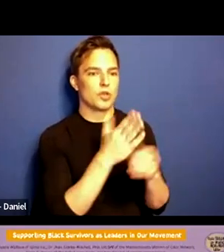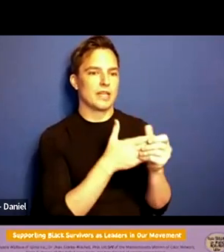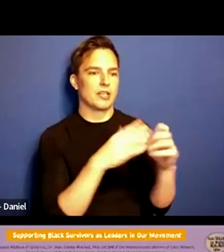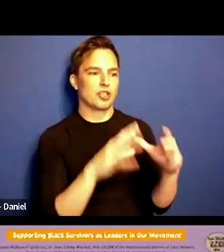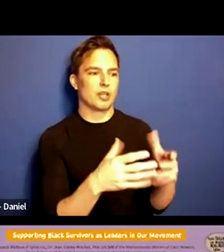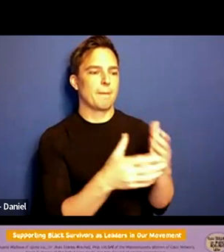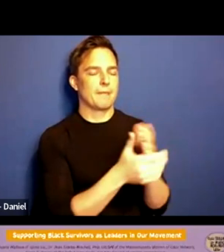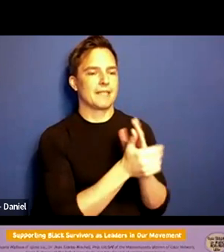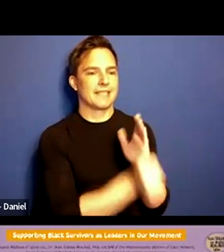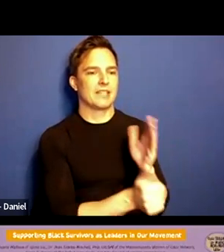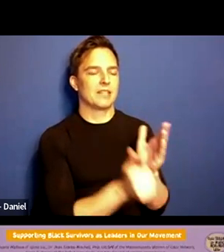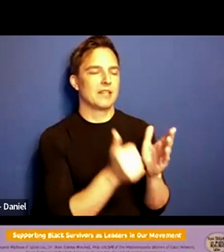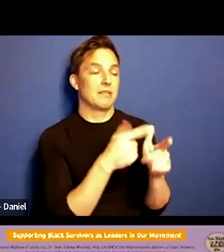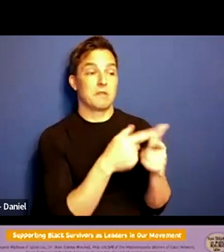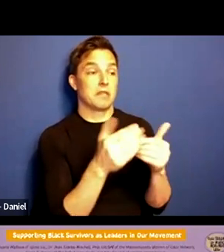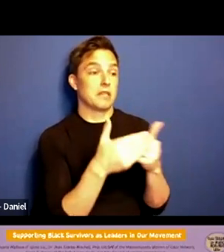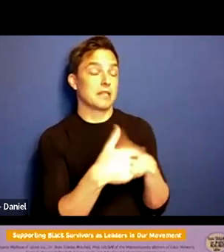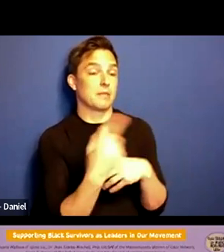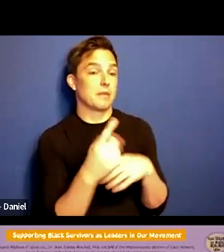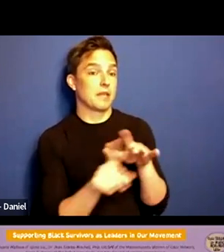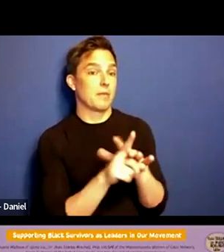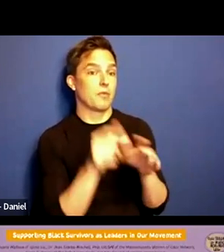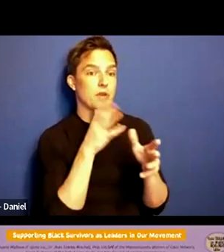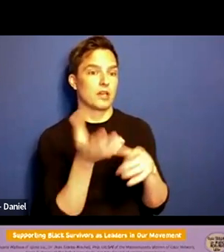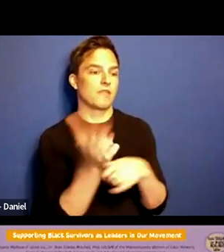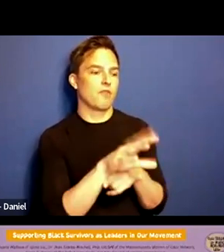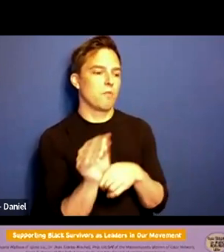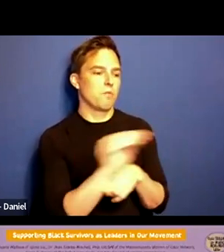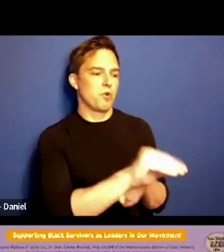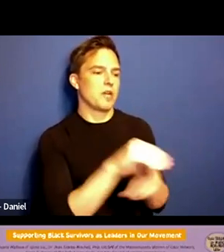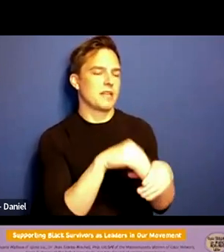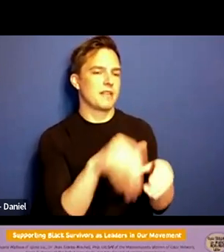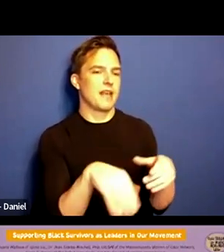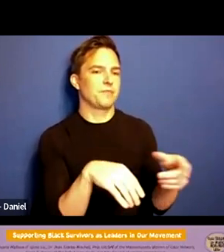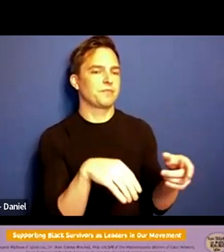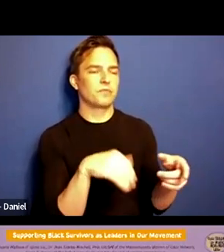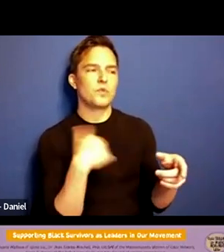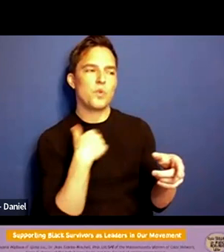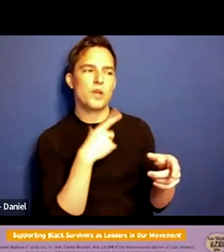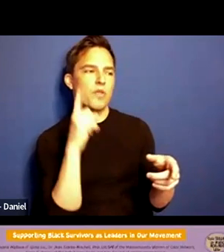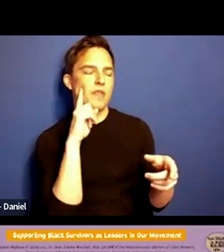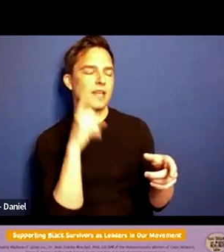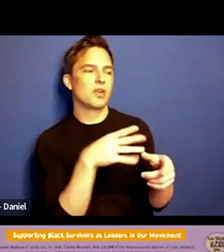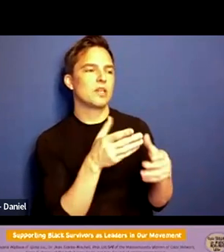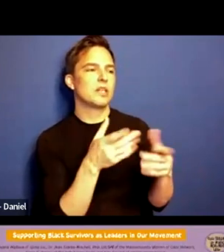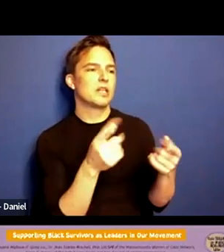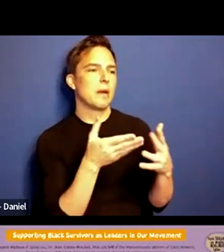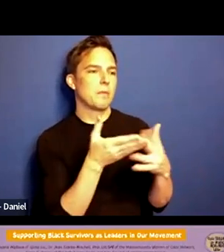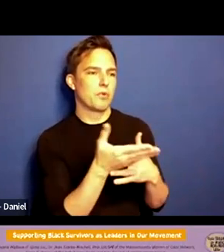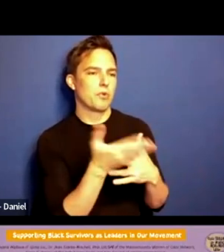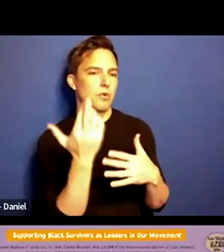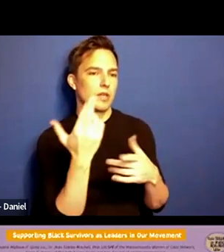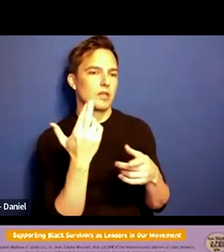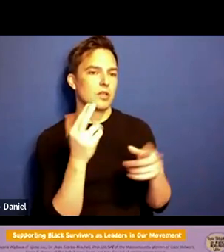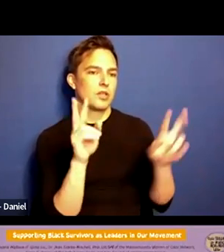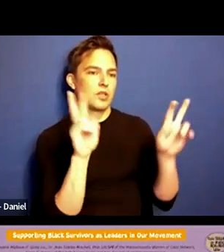time something comes up, we're not gonna put you in that. We don't trust that you're going to be able to come through, because you people, you're